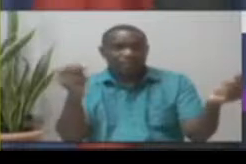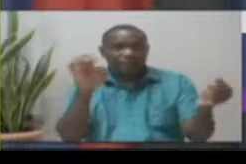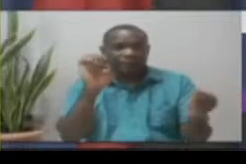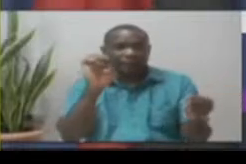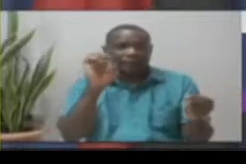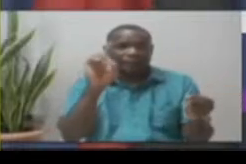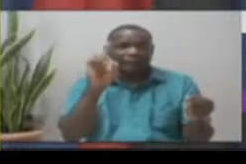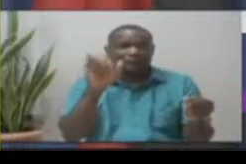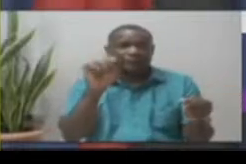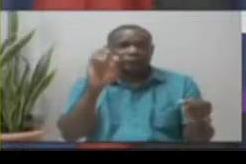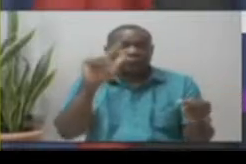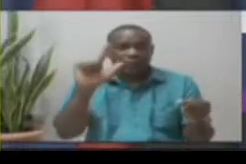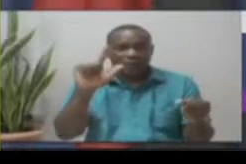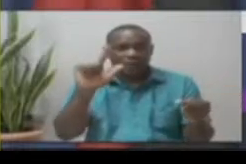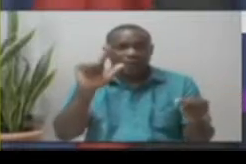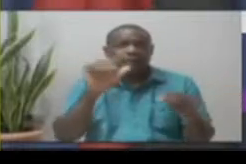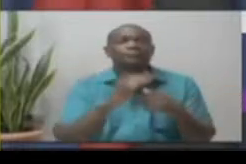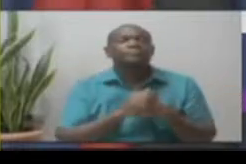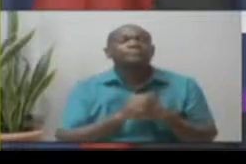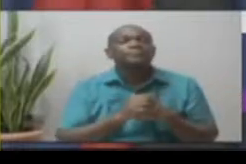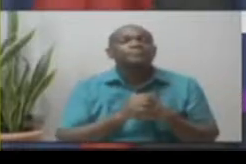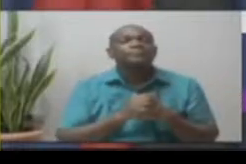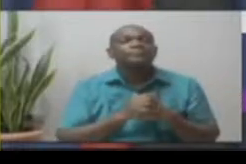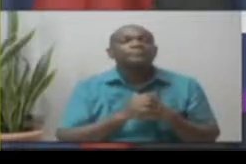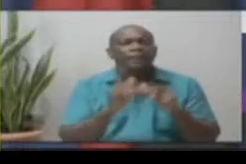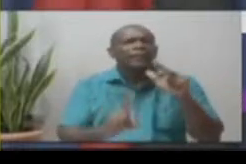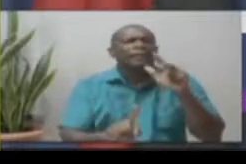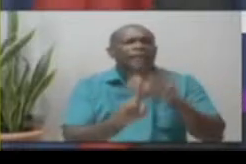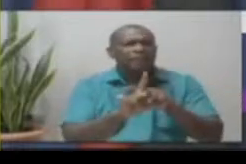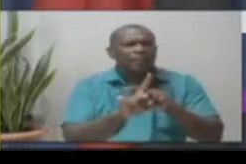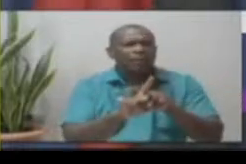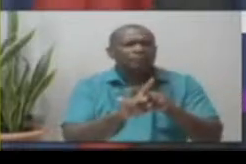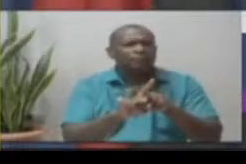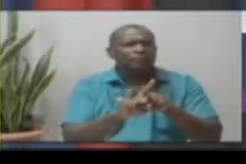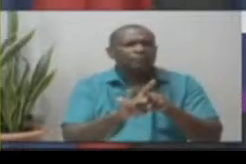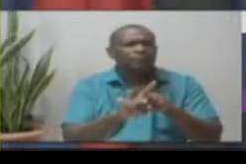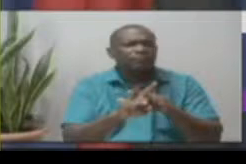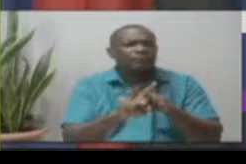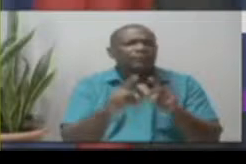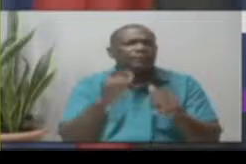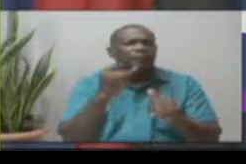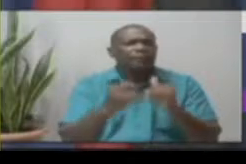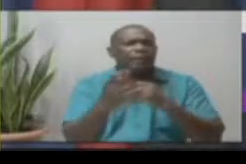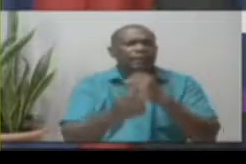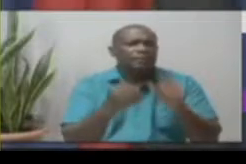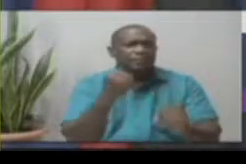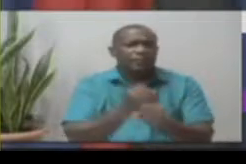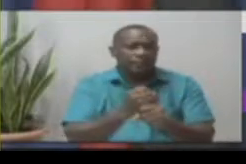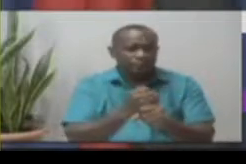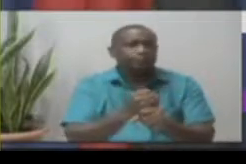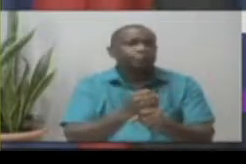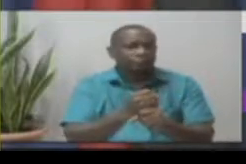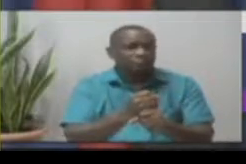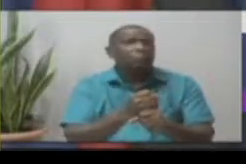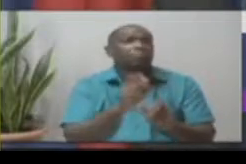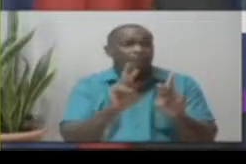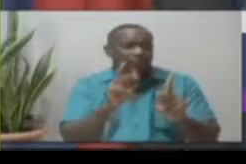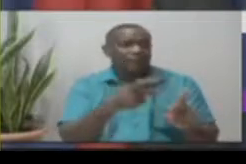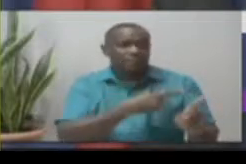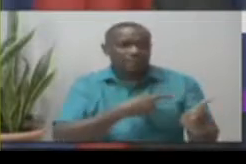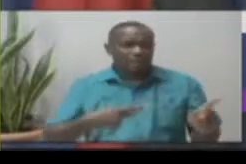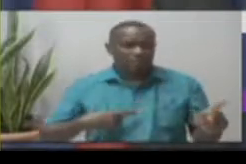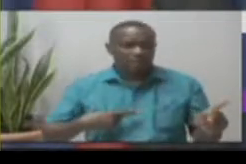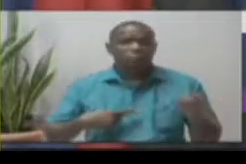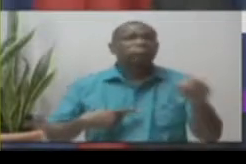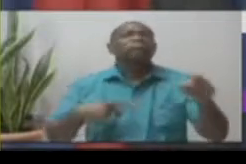It came up driven largely by members in the parliament, in the opposition. And